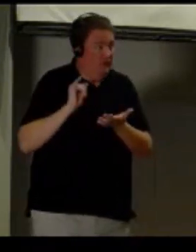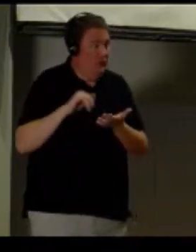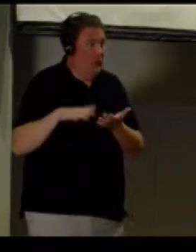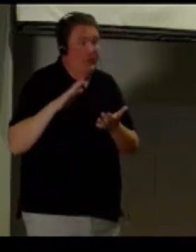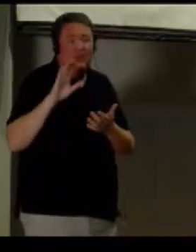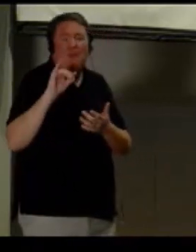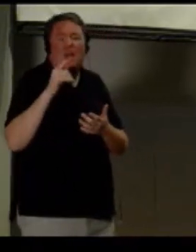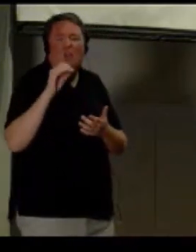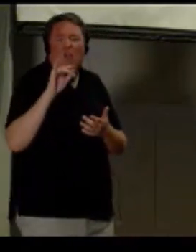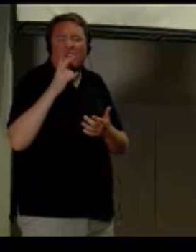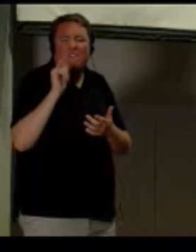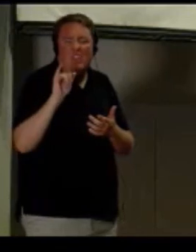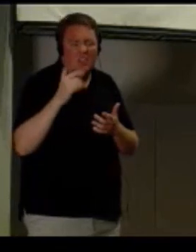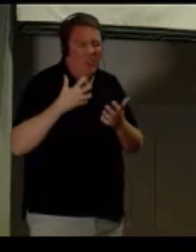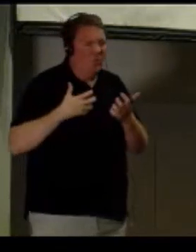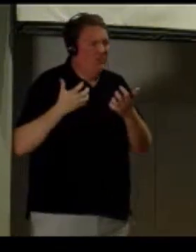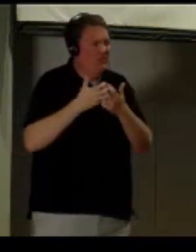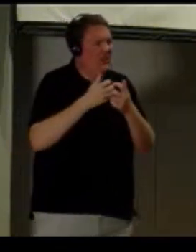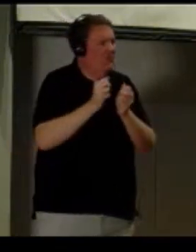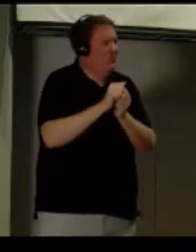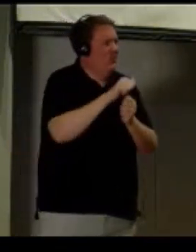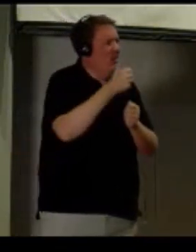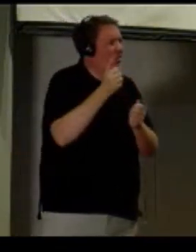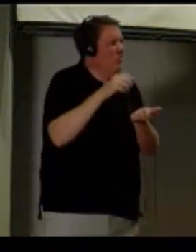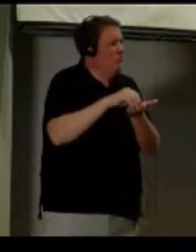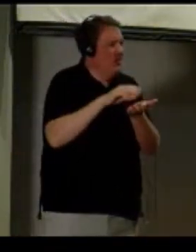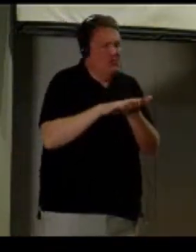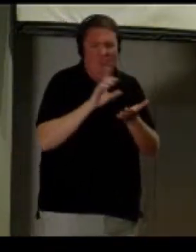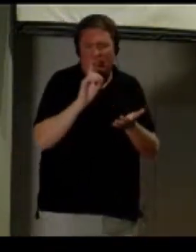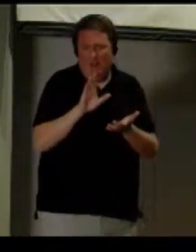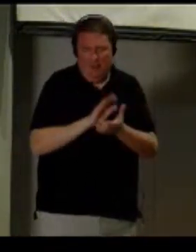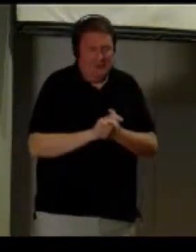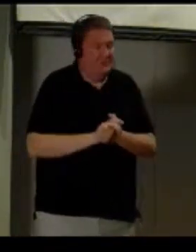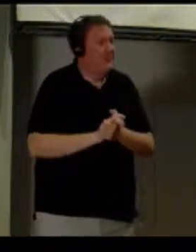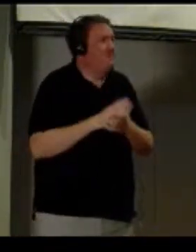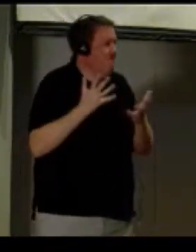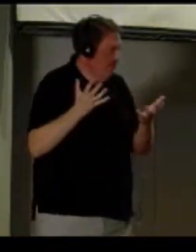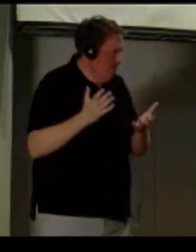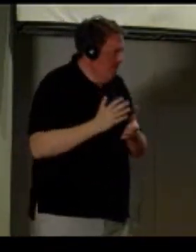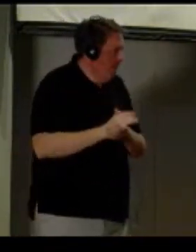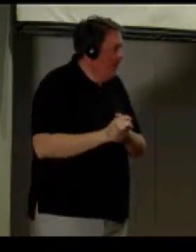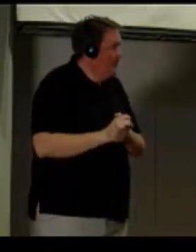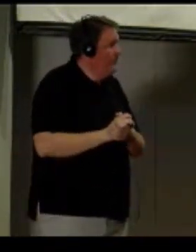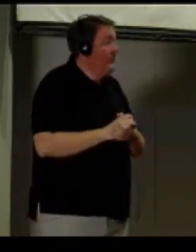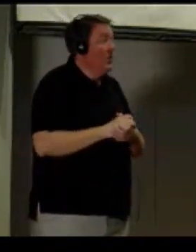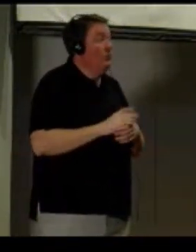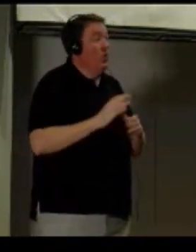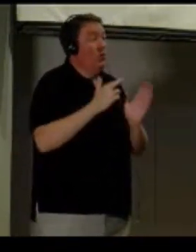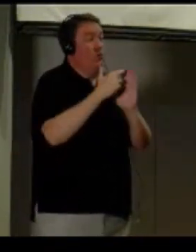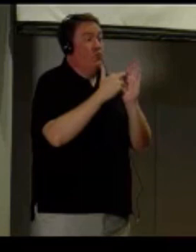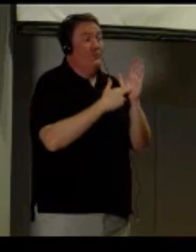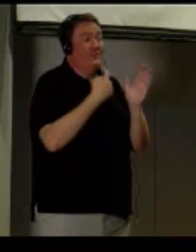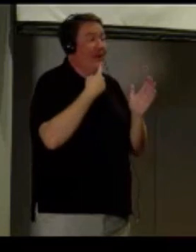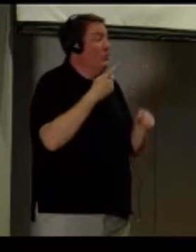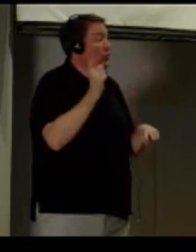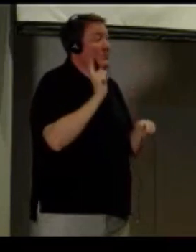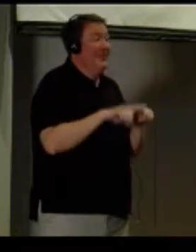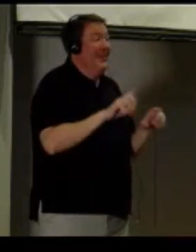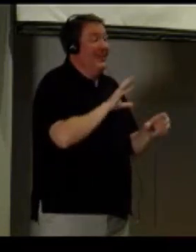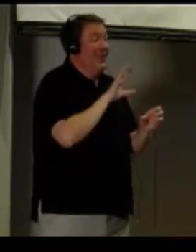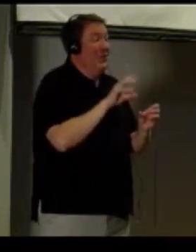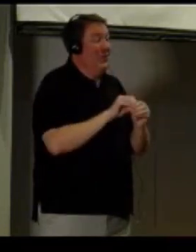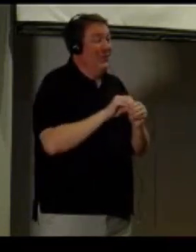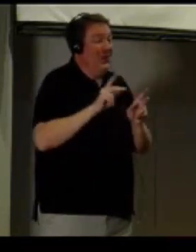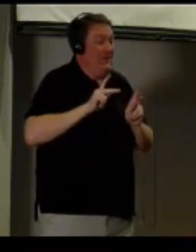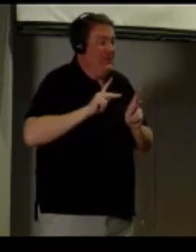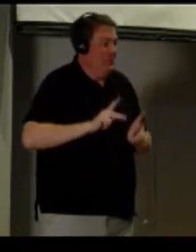would be mixed and matched with other records in the database. And the guidelines said that we couldn't include a